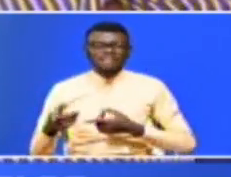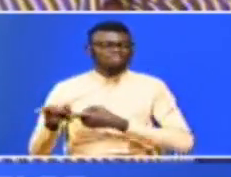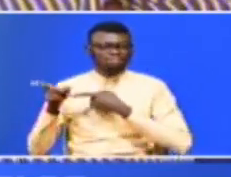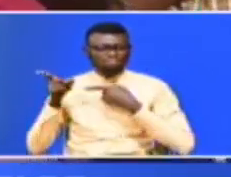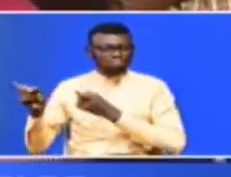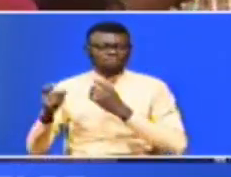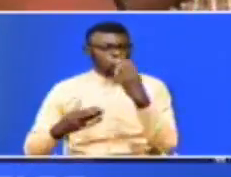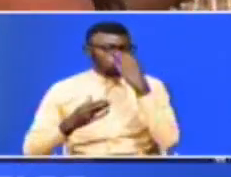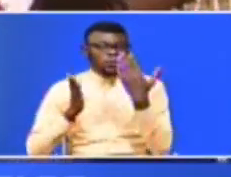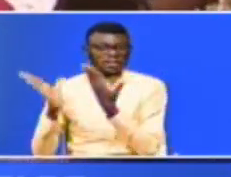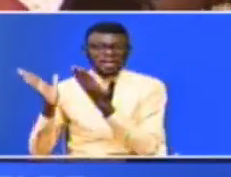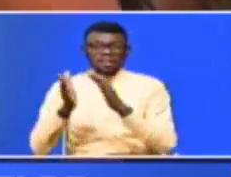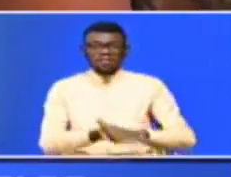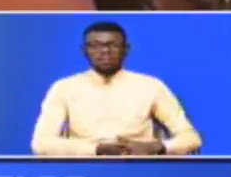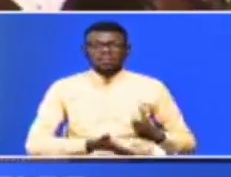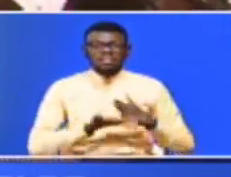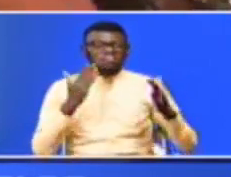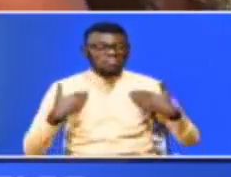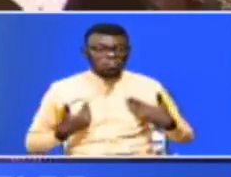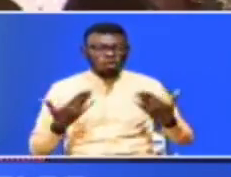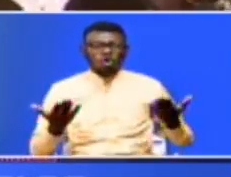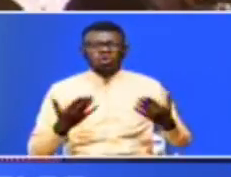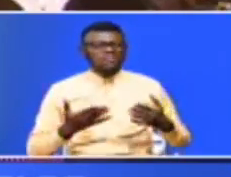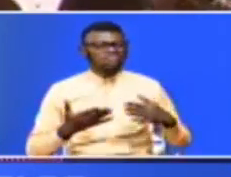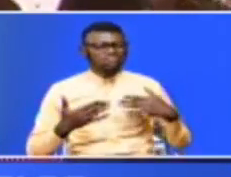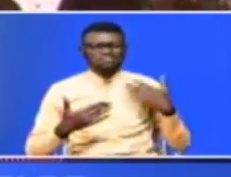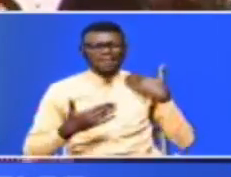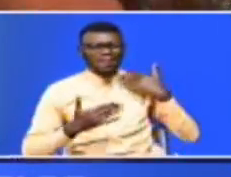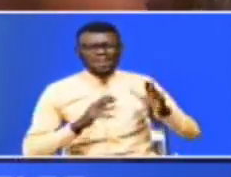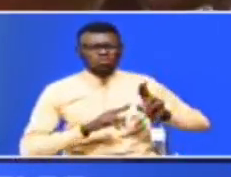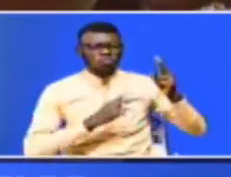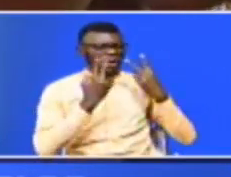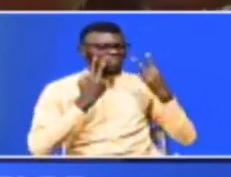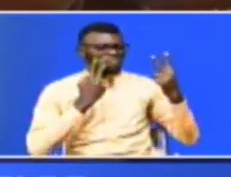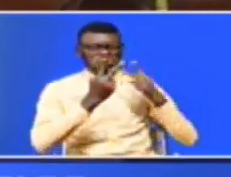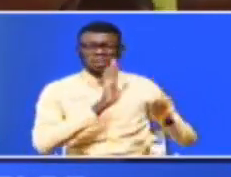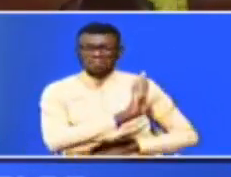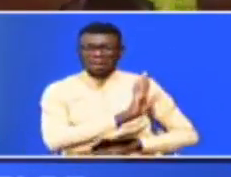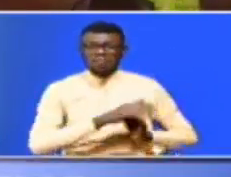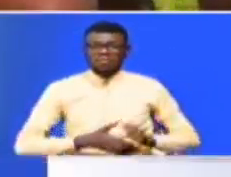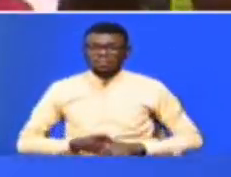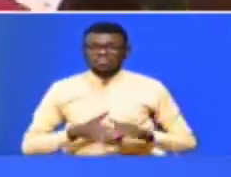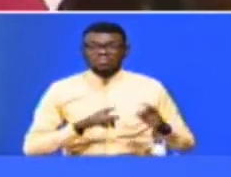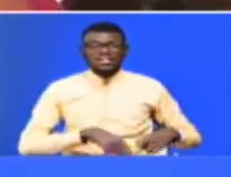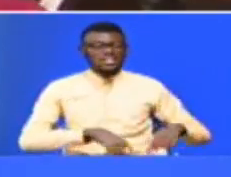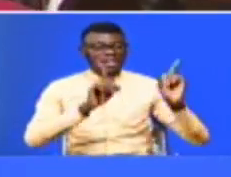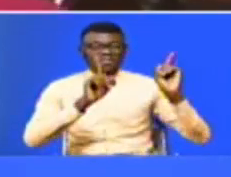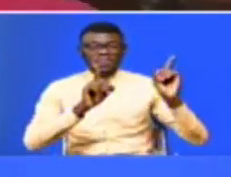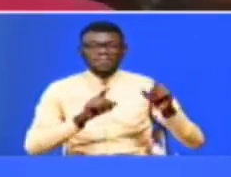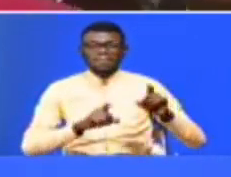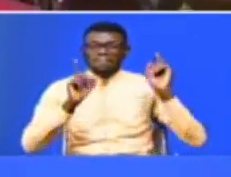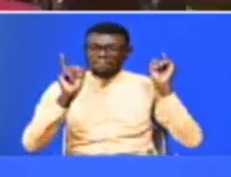deputy William Ruto. People who do not share his vision, they will be grinded